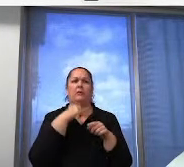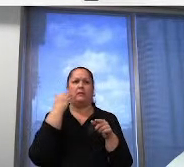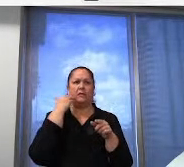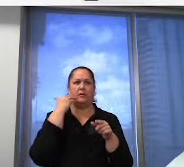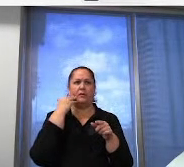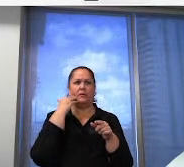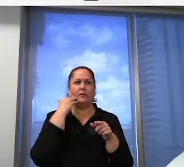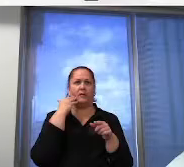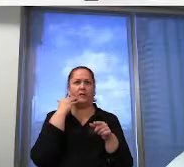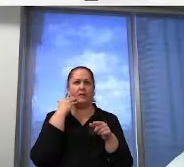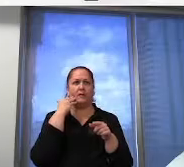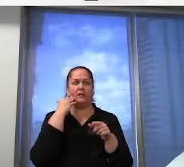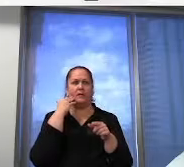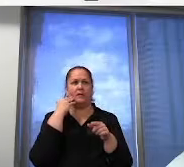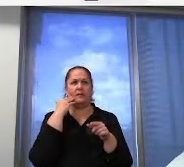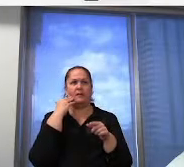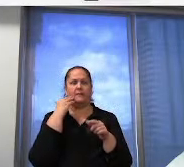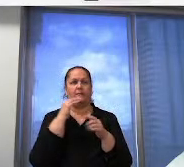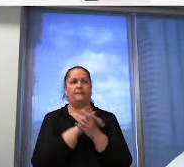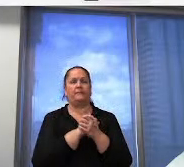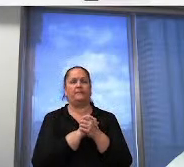But we know that